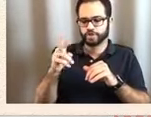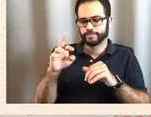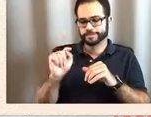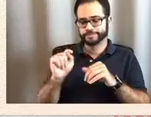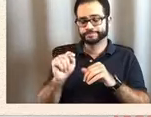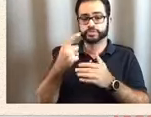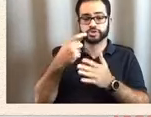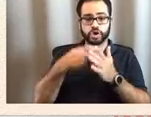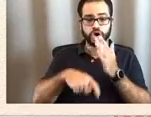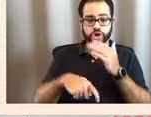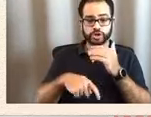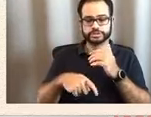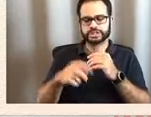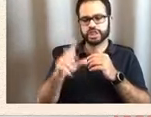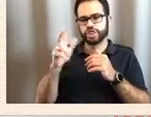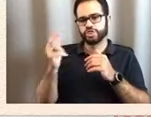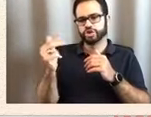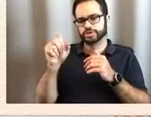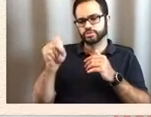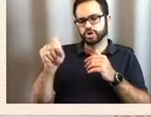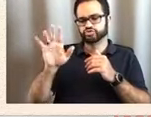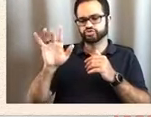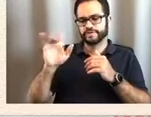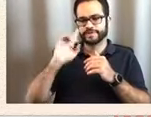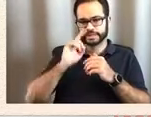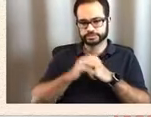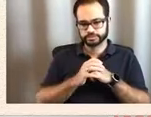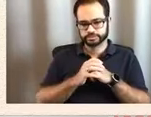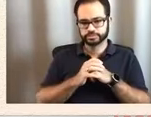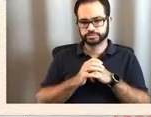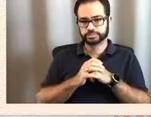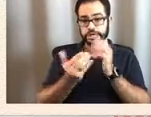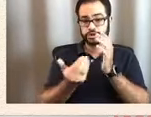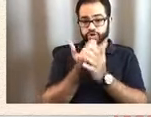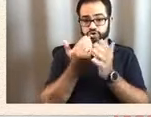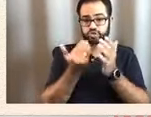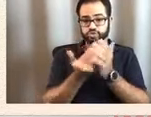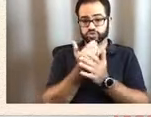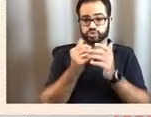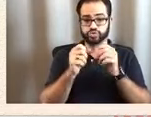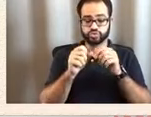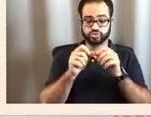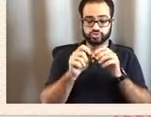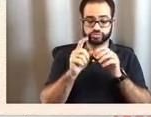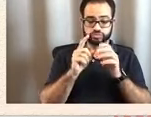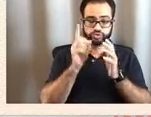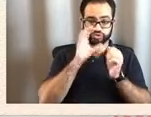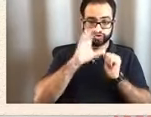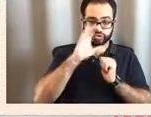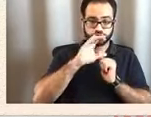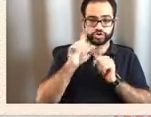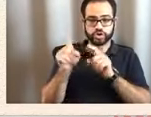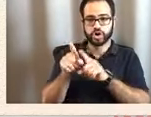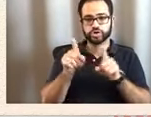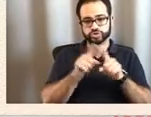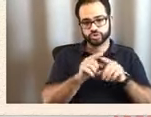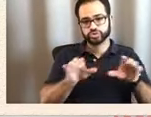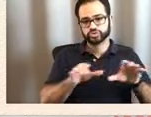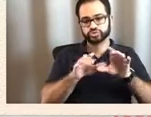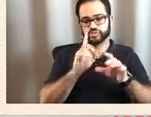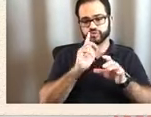is $13.25. A new state criminal history search will also be conducted at no